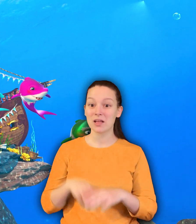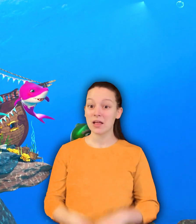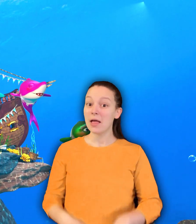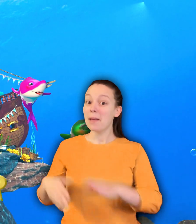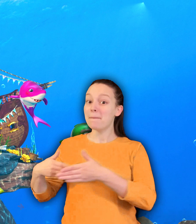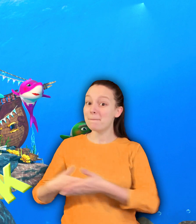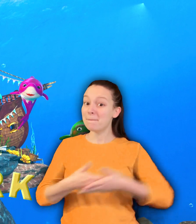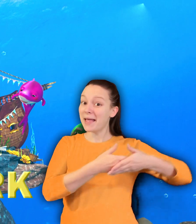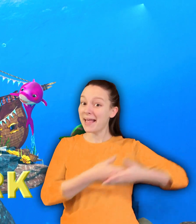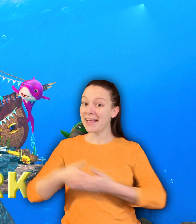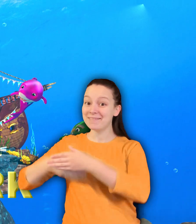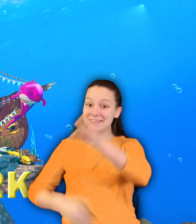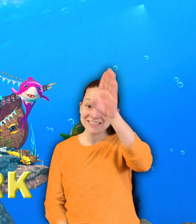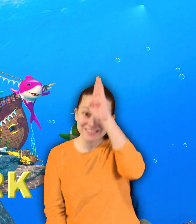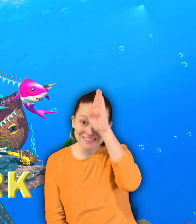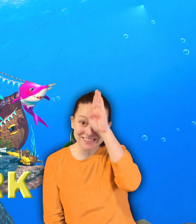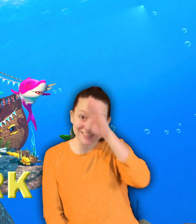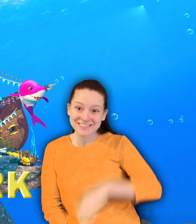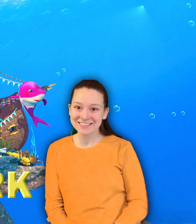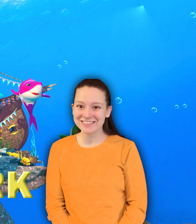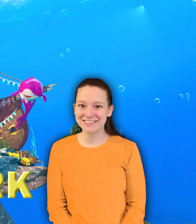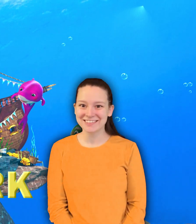baby shark